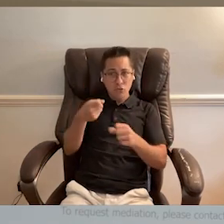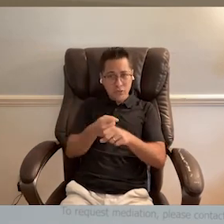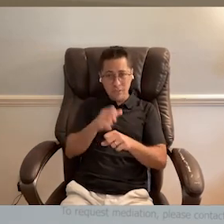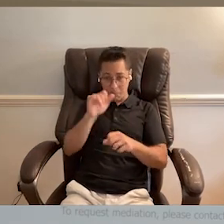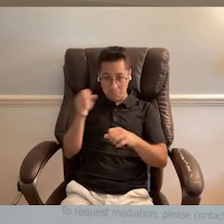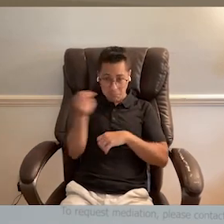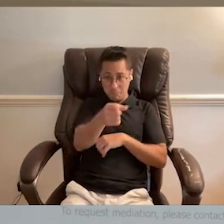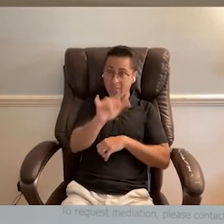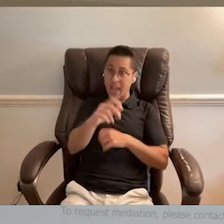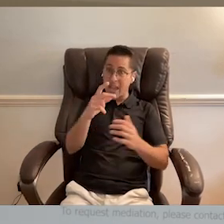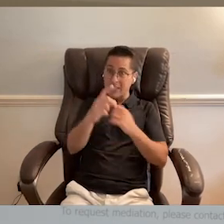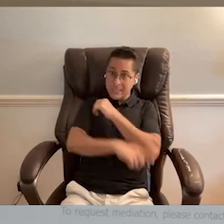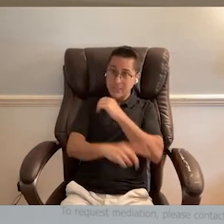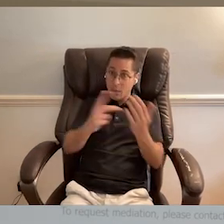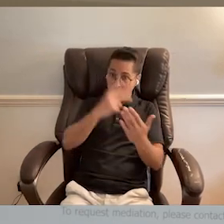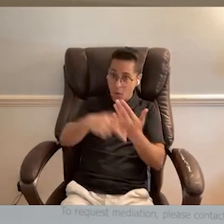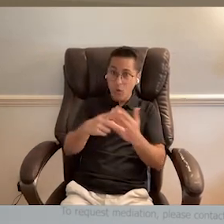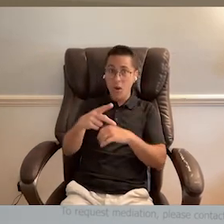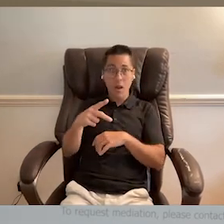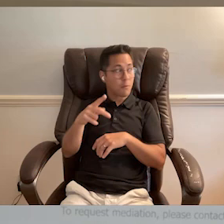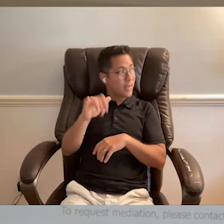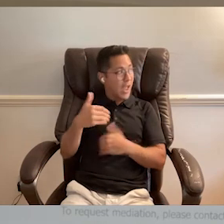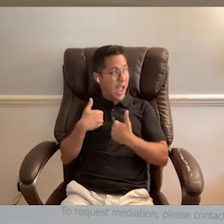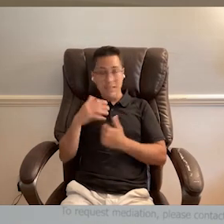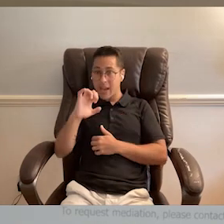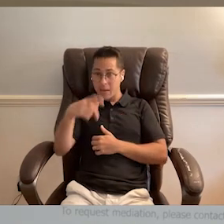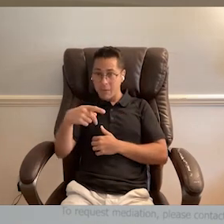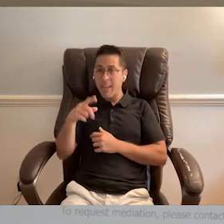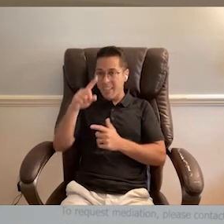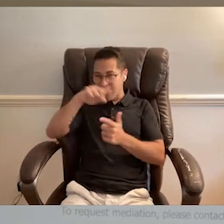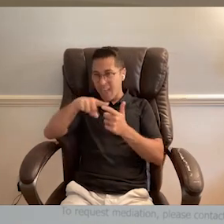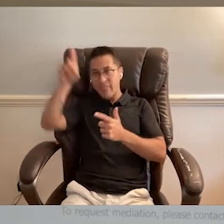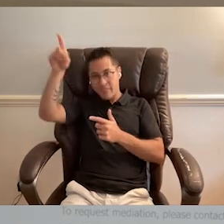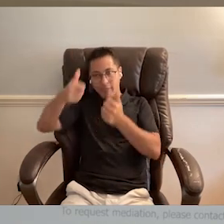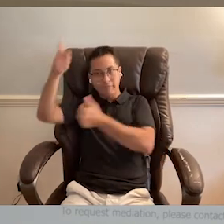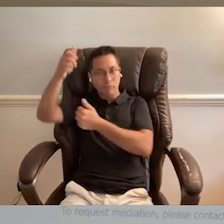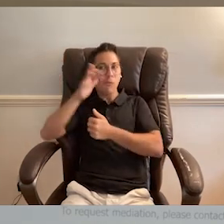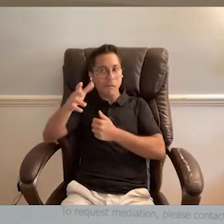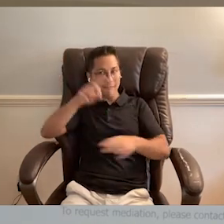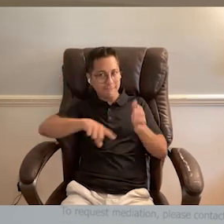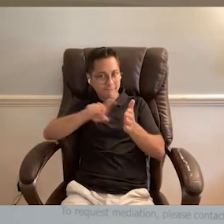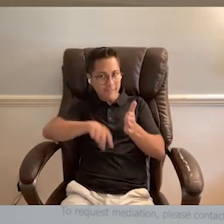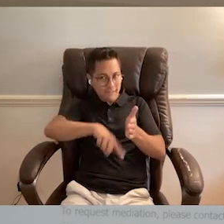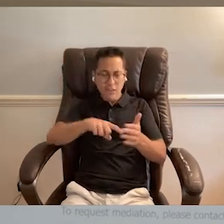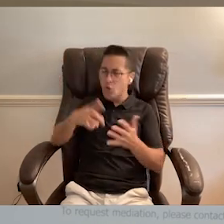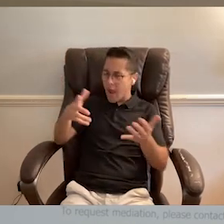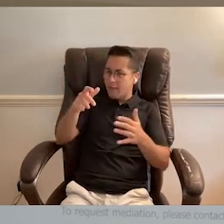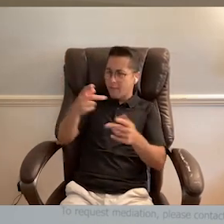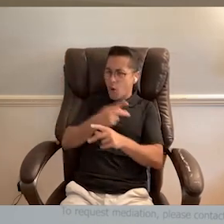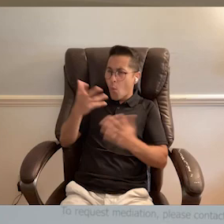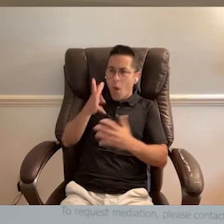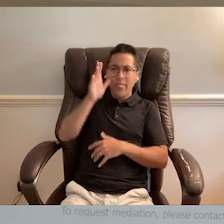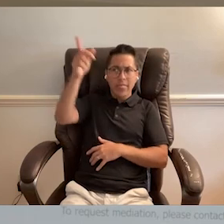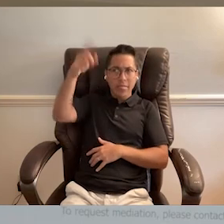has an IEP. And then they can investigate that. So you have to keep in mind, what are they gonna investigate when you file that complaint?